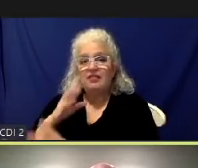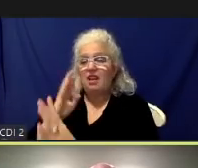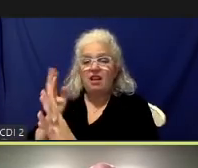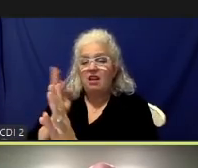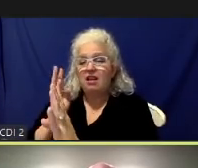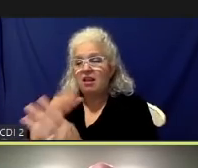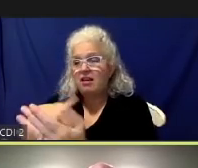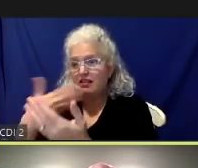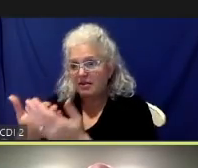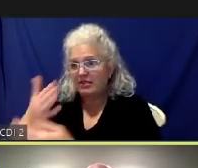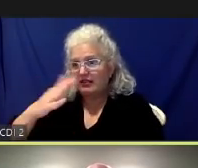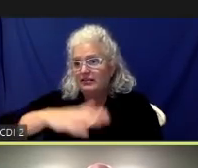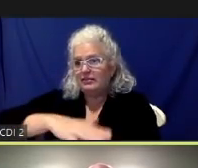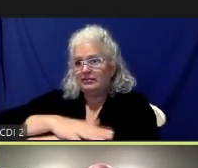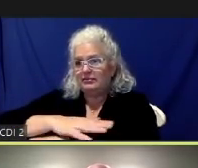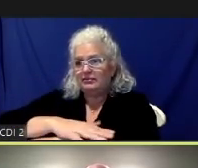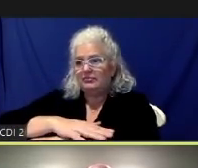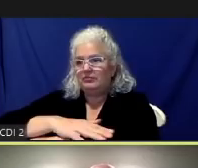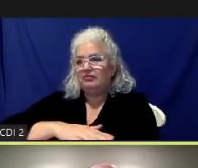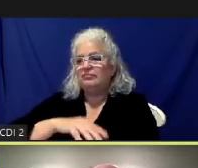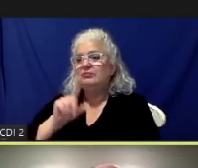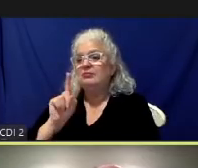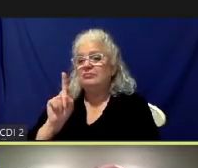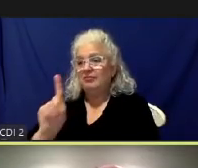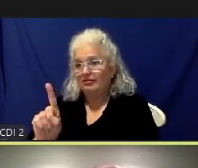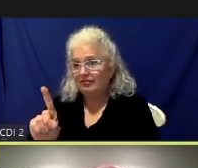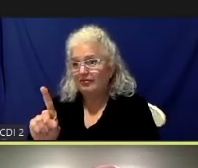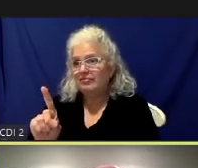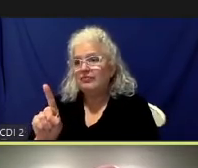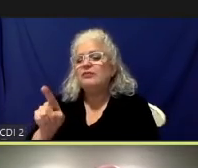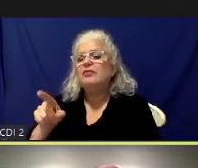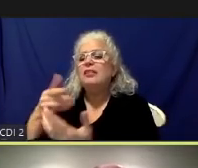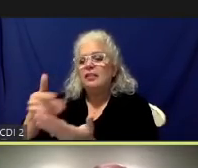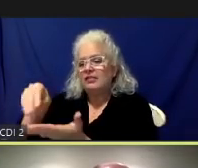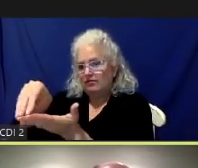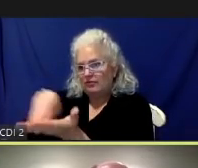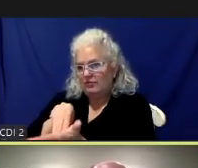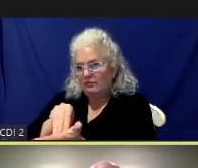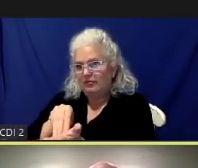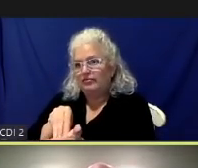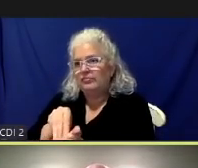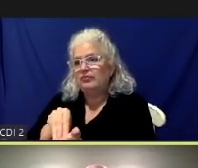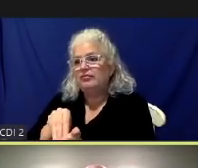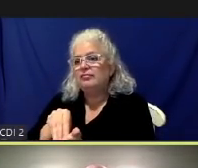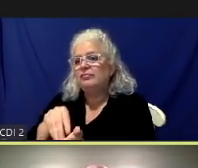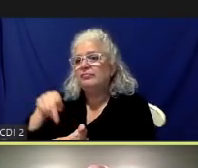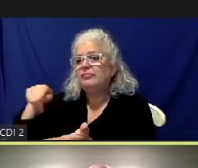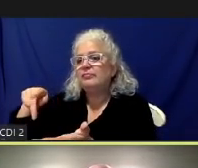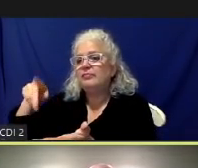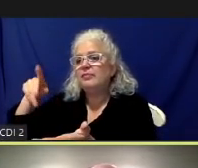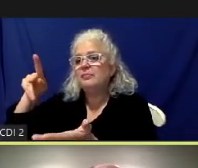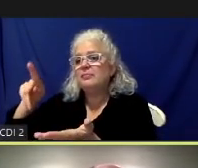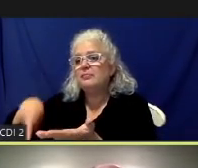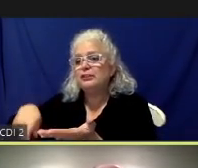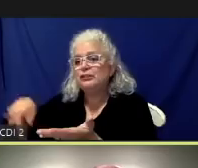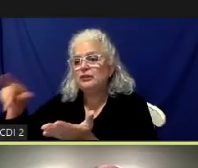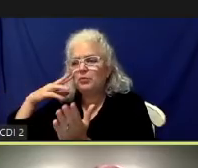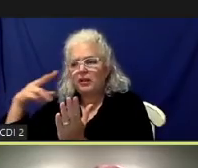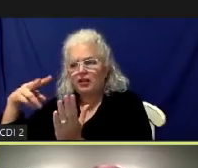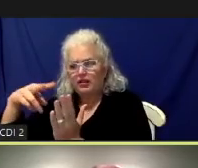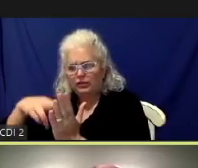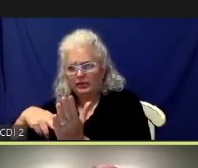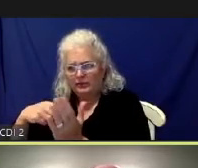appointment. They'll confirm your arrival. You'll then proceed directly to the point of dispensing site. So next slide,